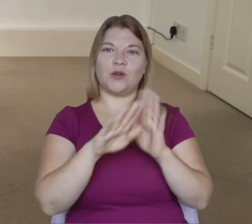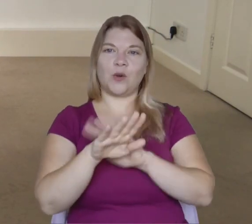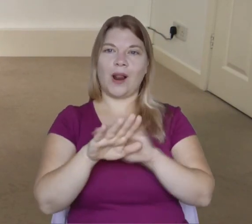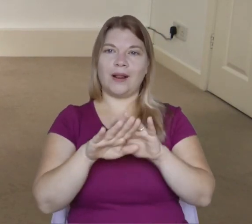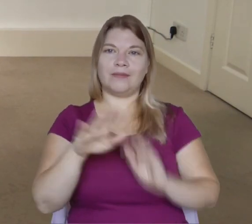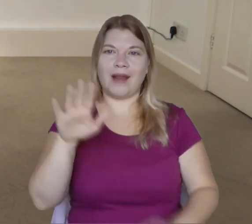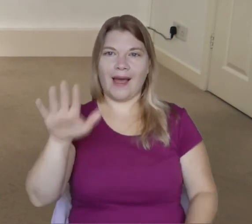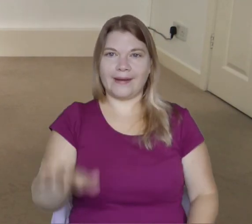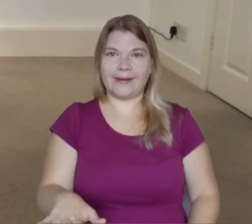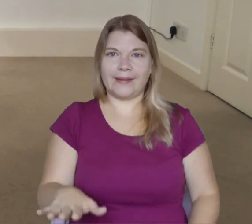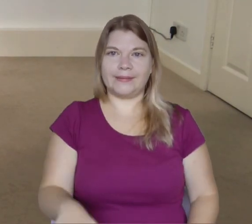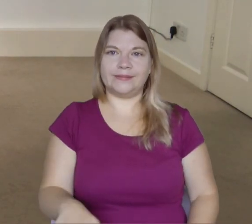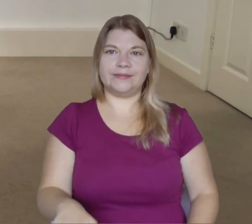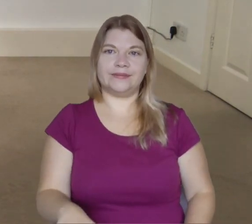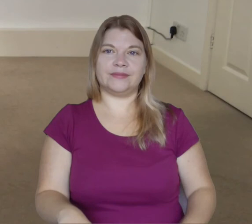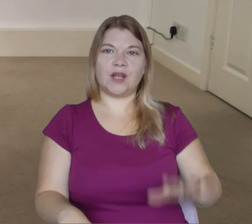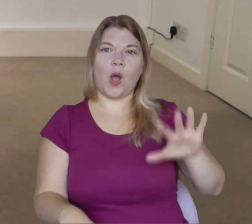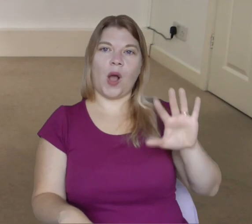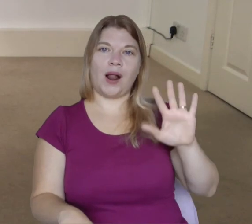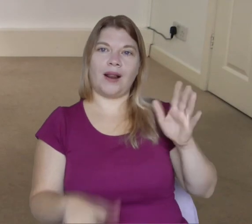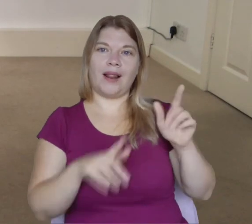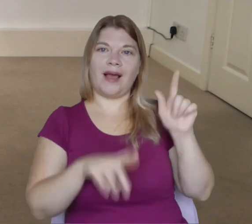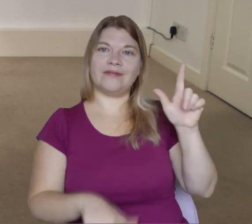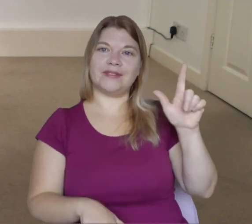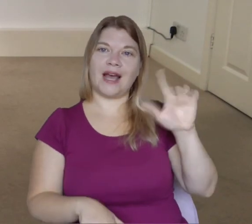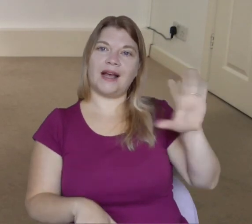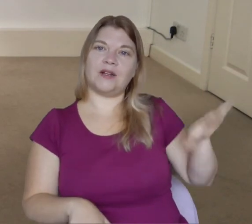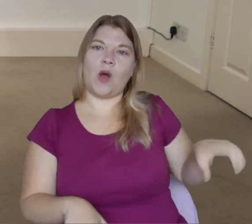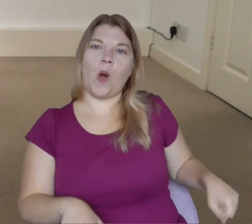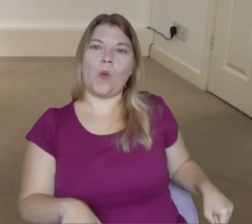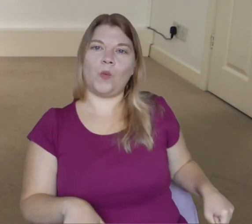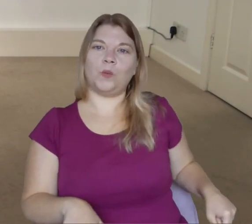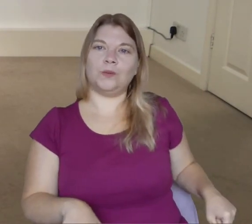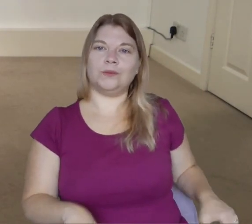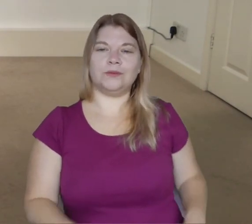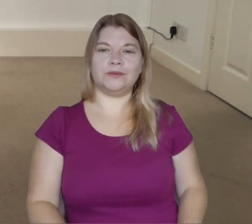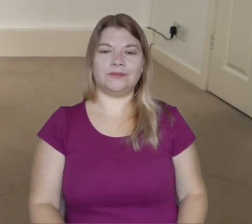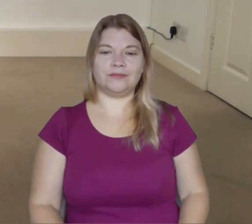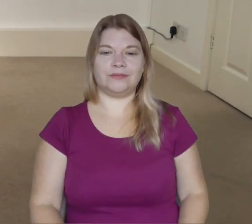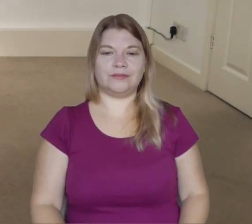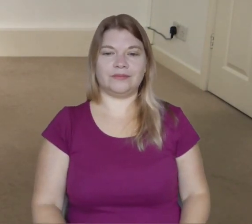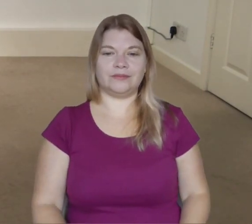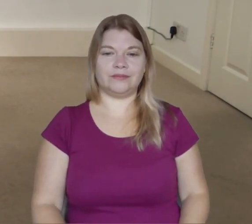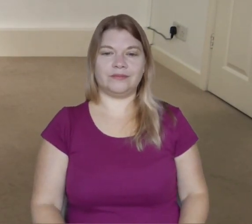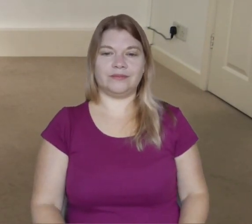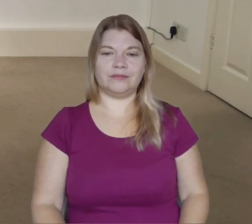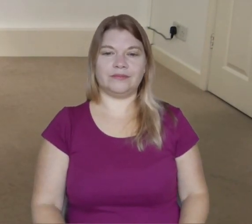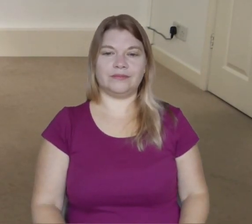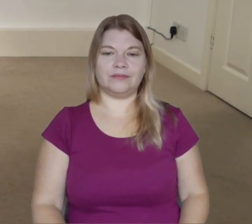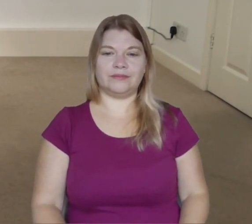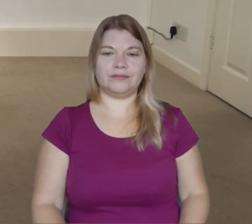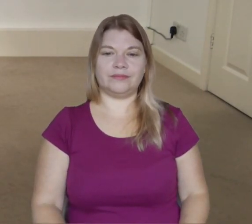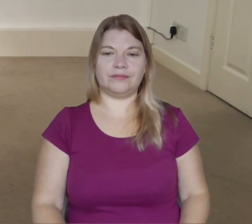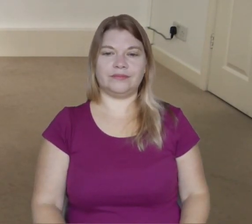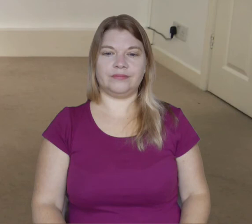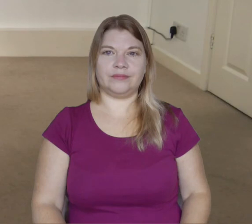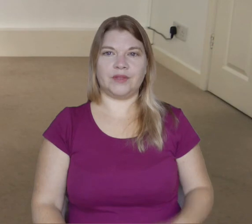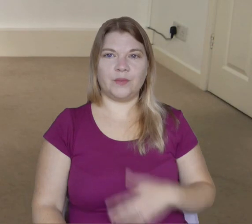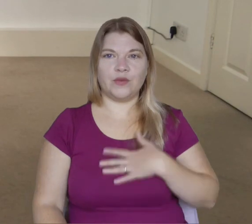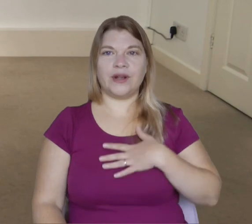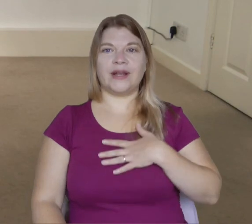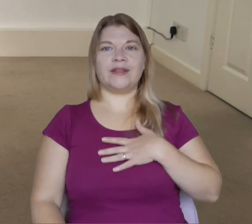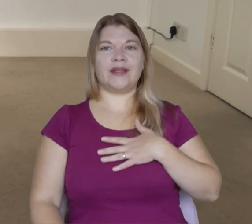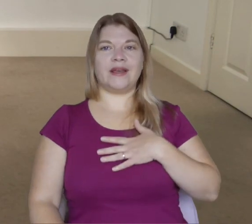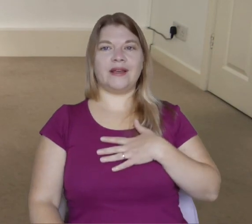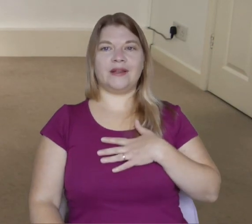your thigh now, on your knee, and taking the left hand to the chair behind you, or to the arm of the chair.